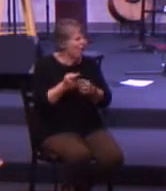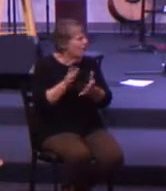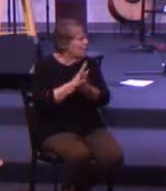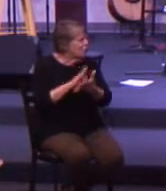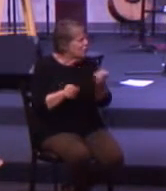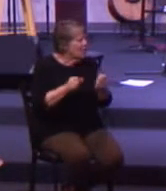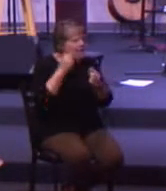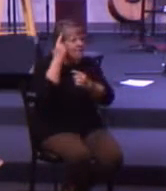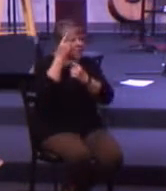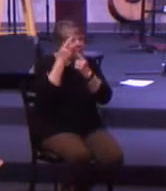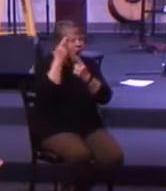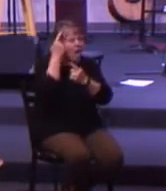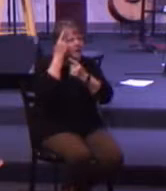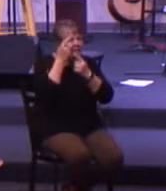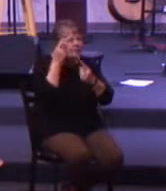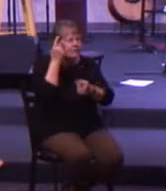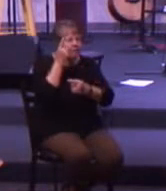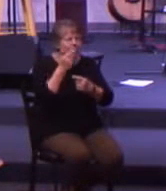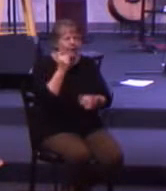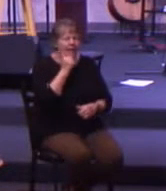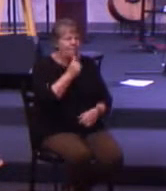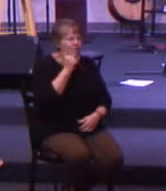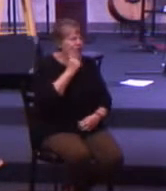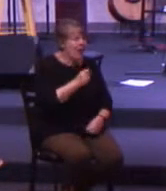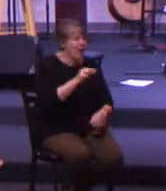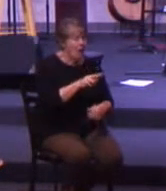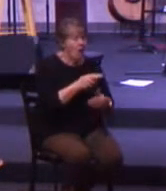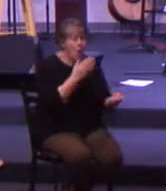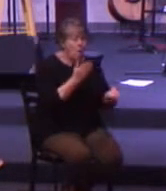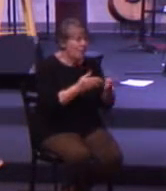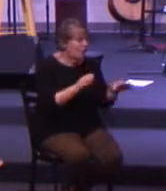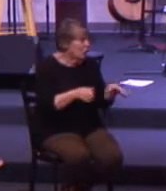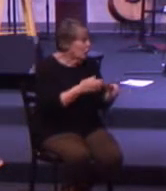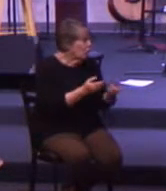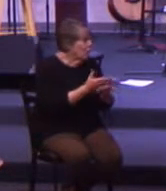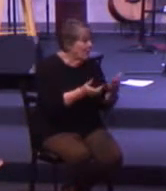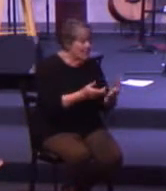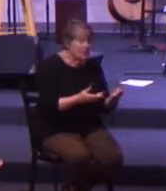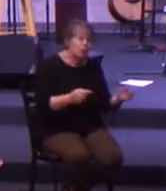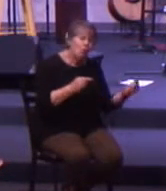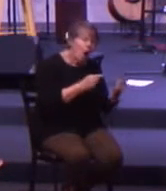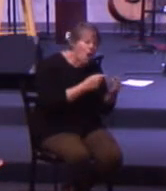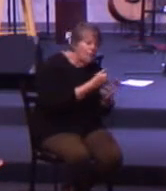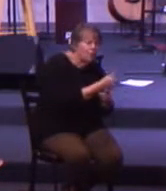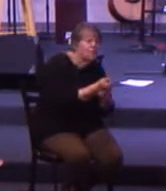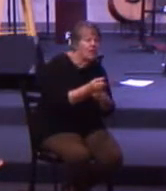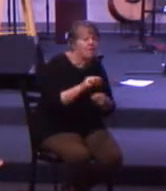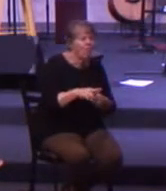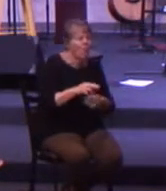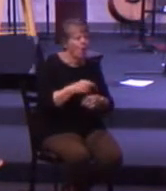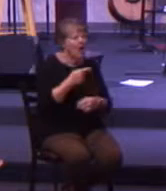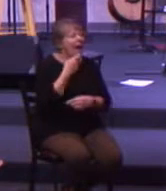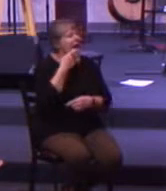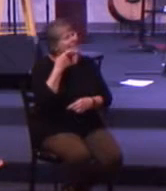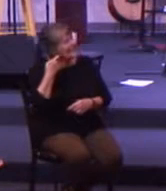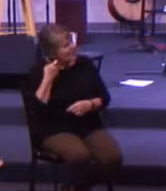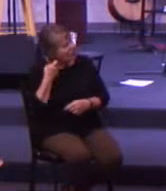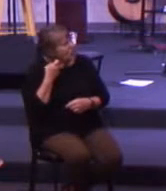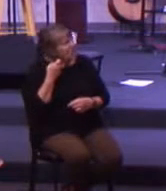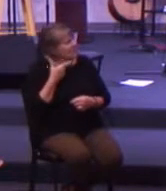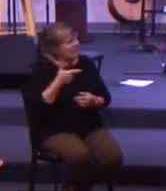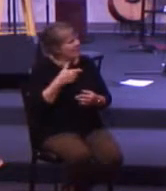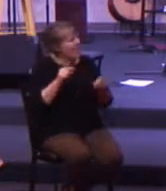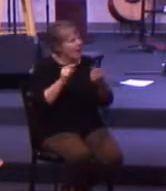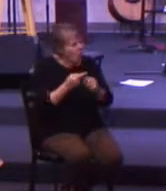plaguing your mind every day. You could have self-destructive behaviors or addictions that are ruining your relationships and maybe in some